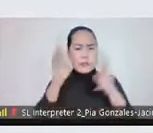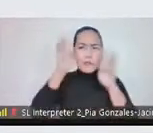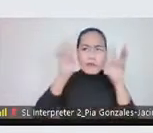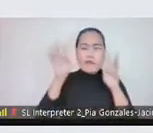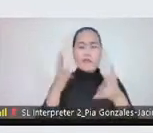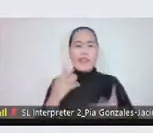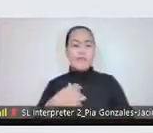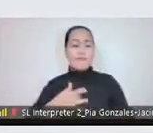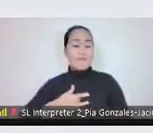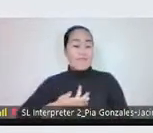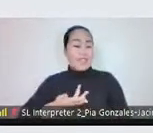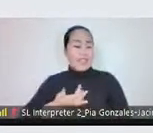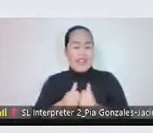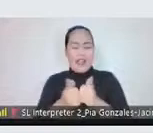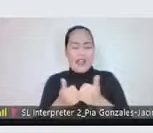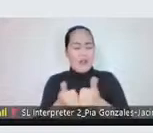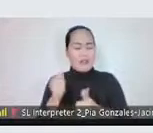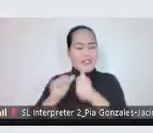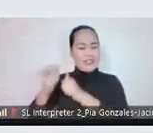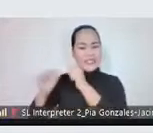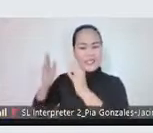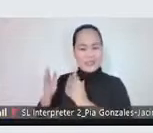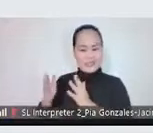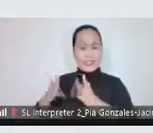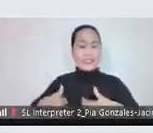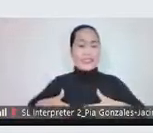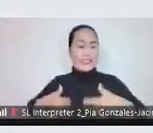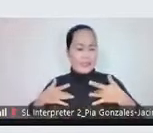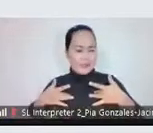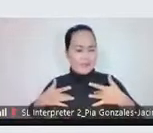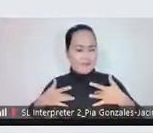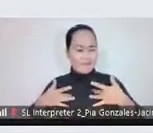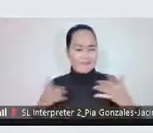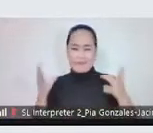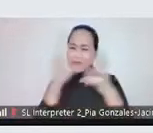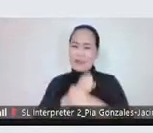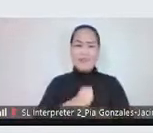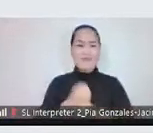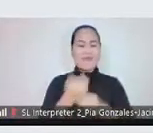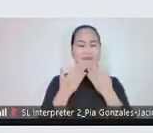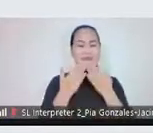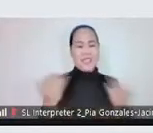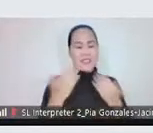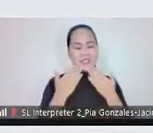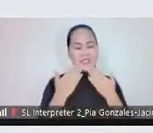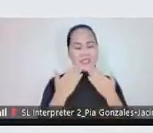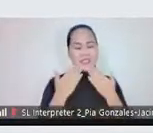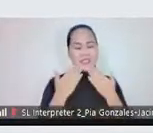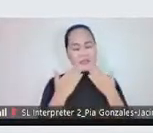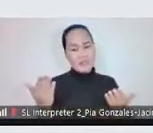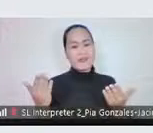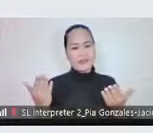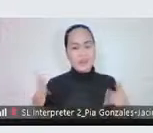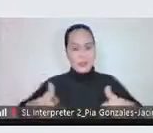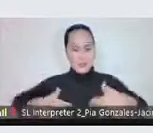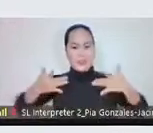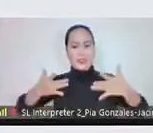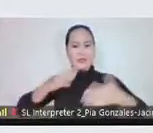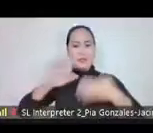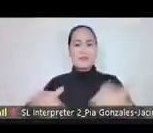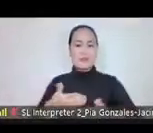how our ancestors lived. With that, thank you very much. Maraming salamat at mabuhay tayong